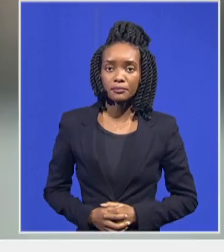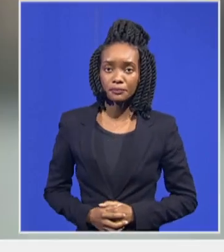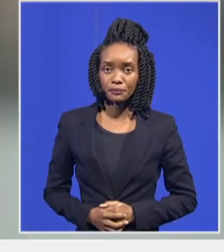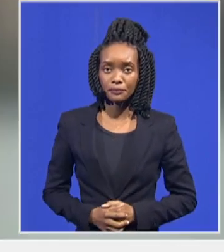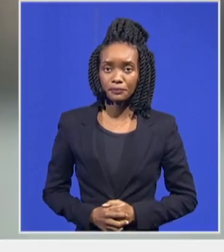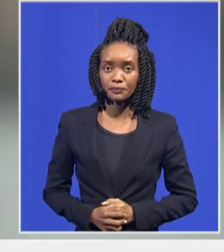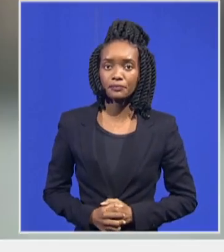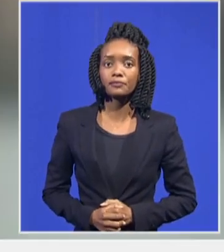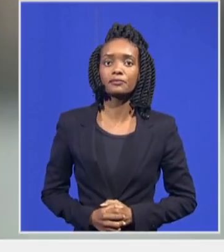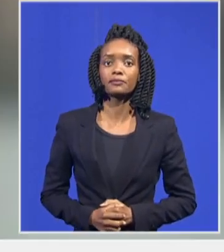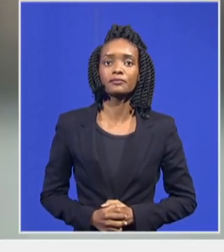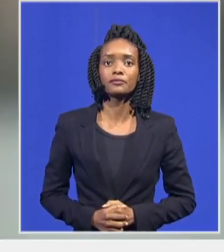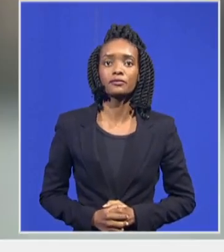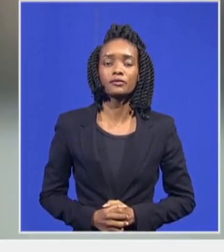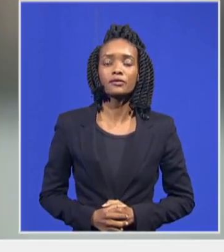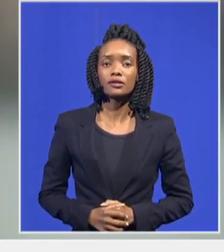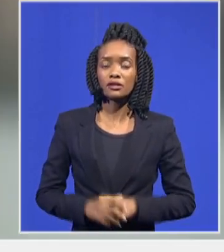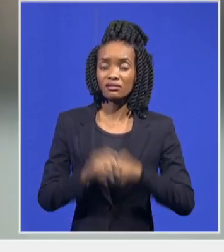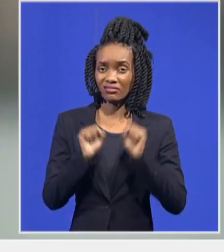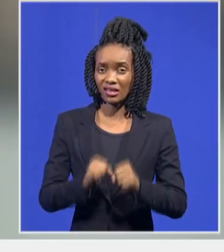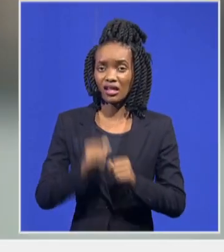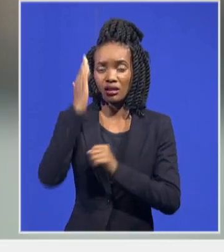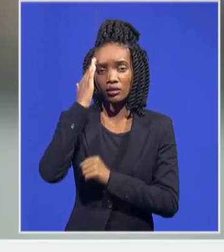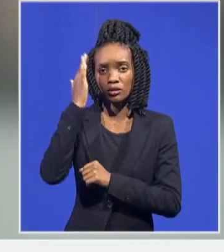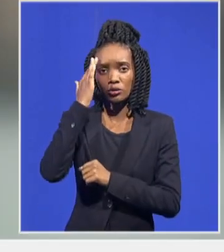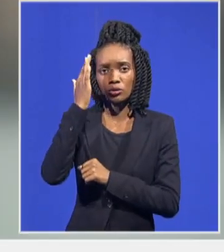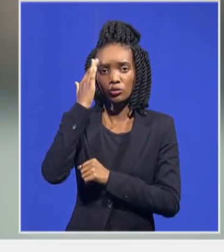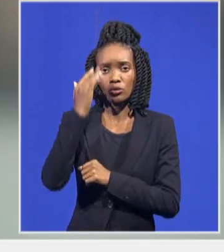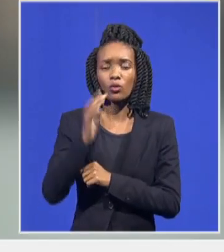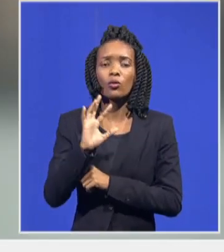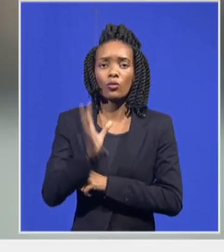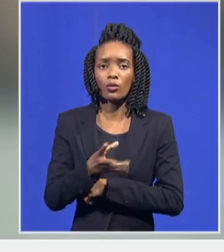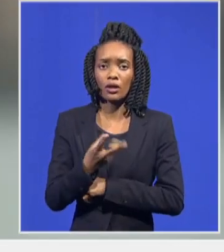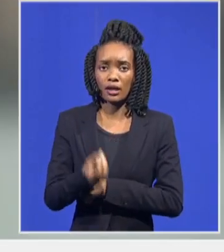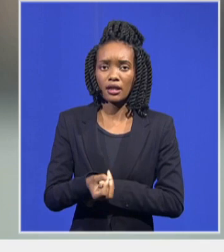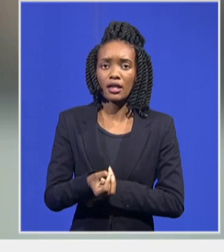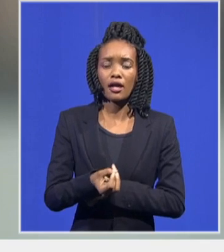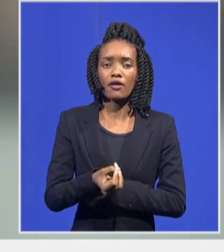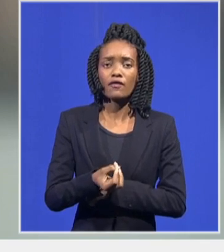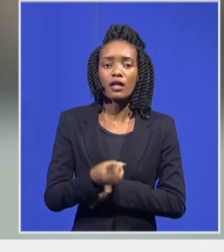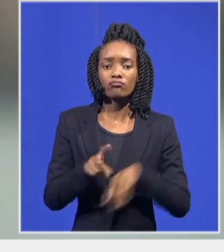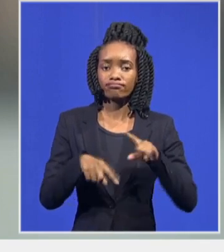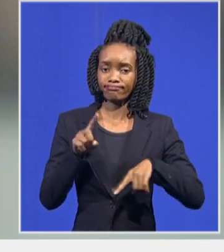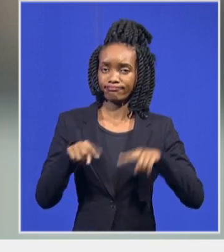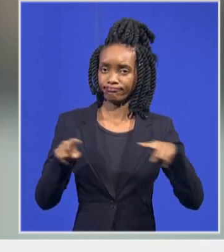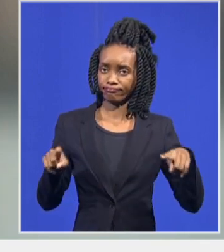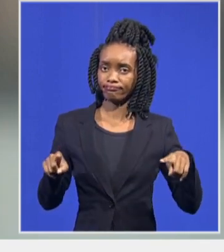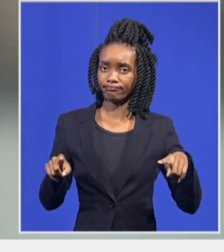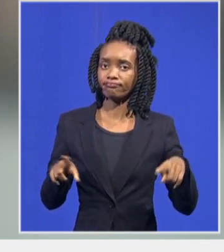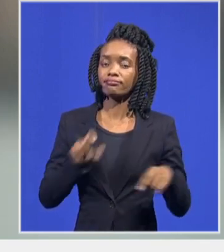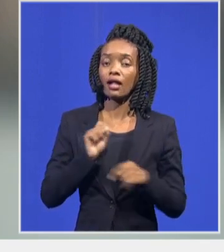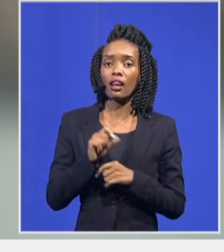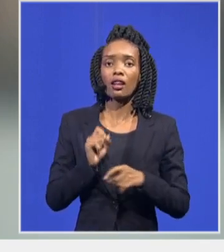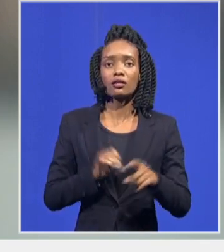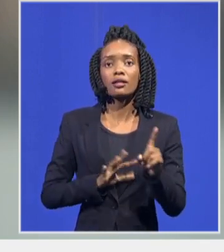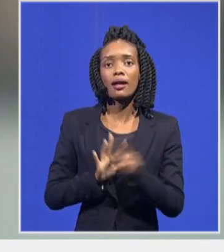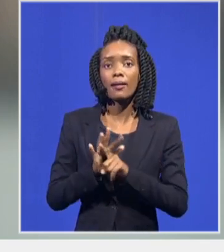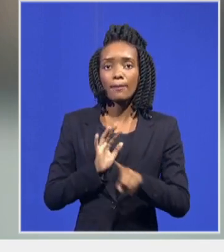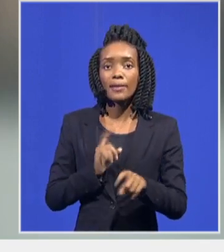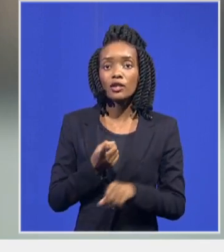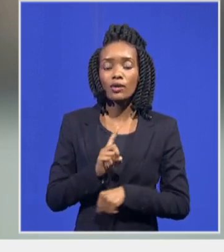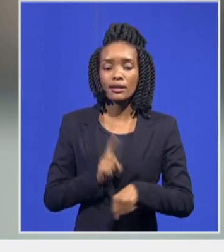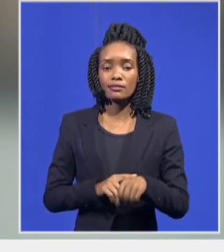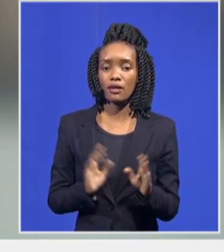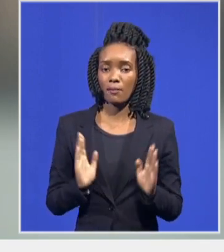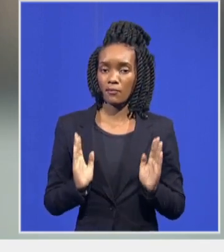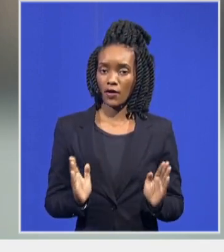barriers to implementation. And, there are going to be a number of barriers. And that impacts on timeframes.